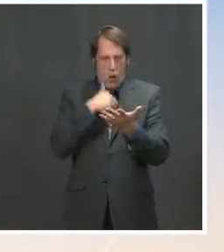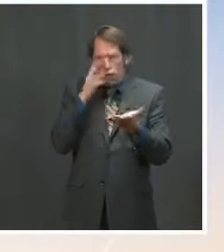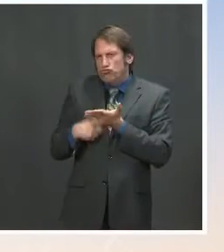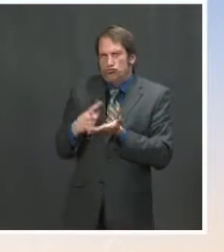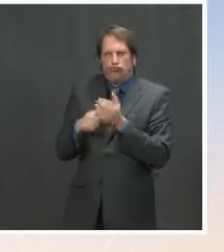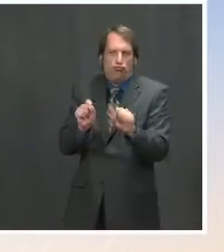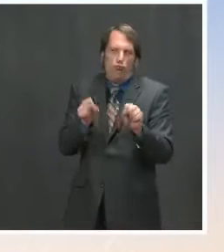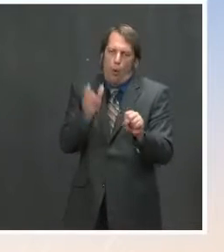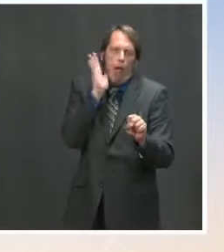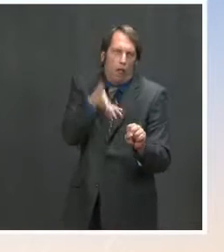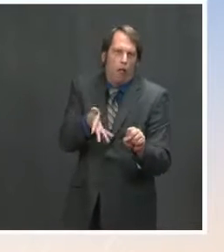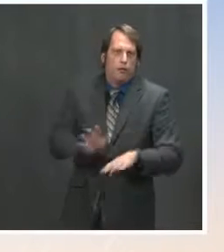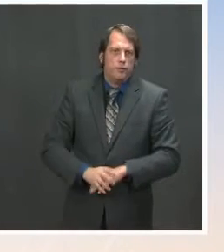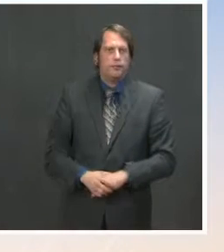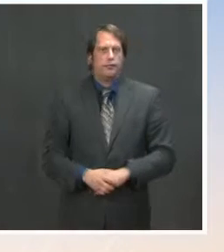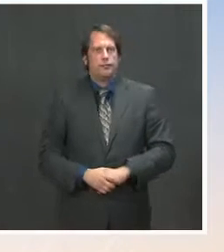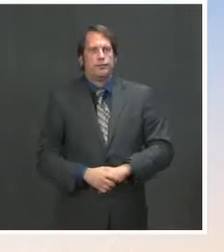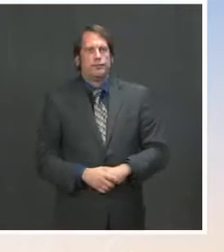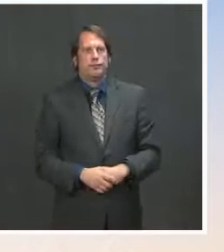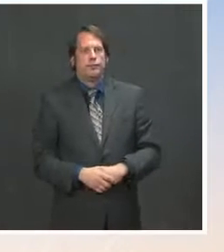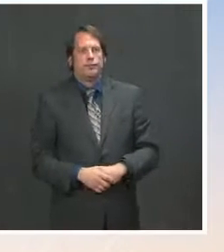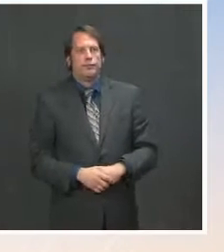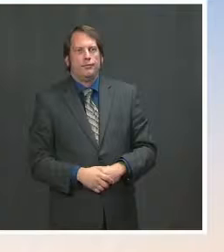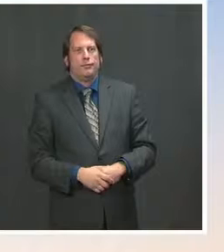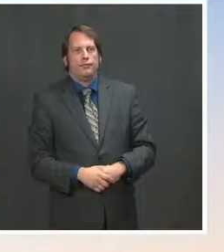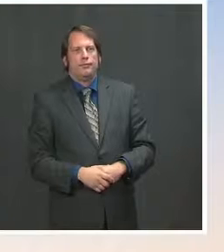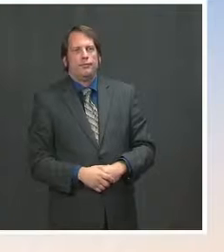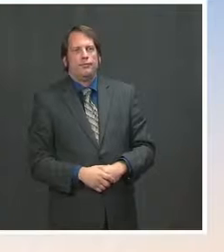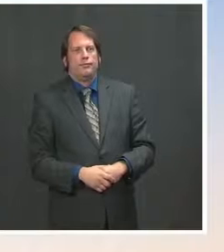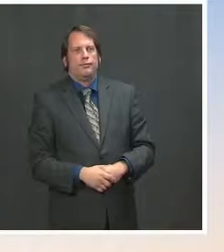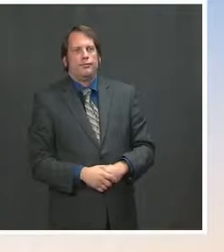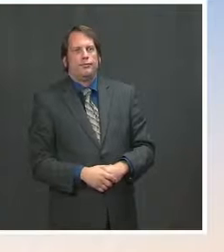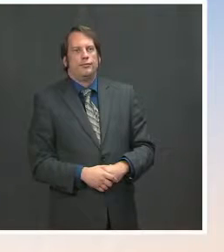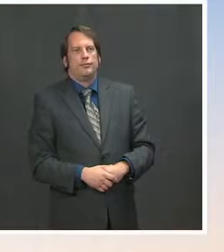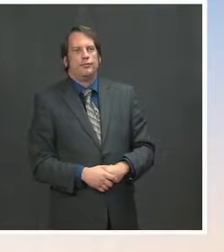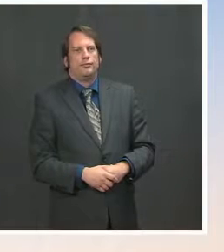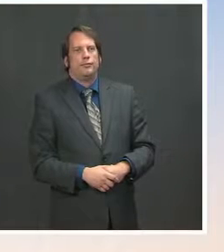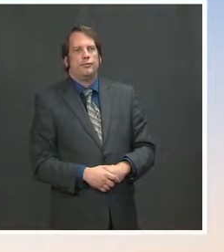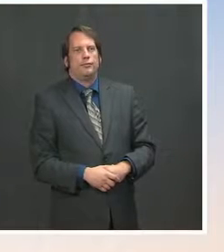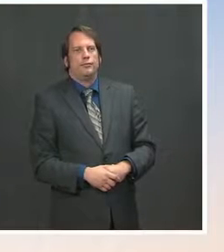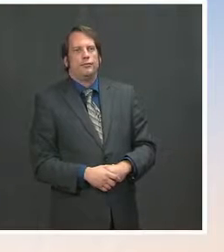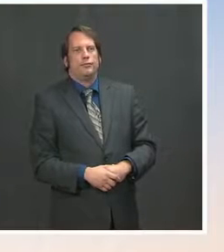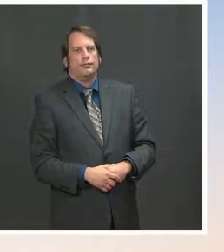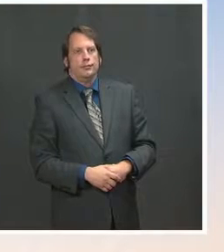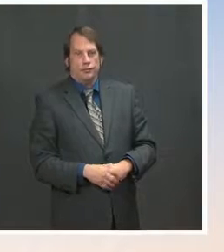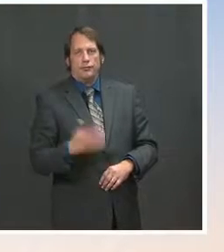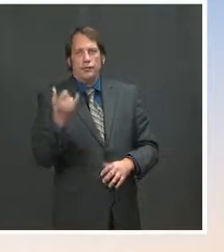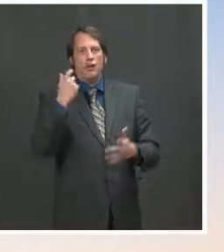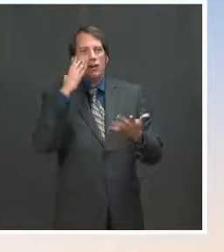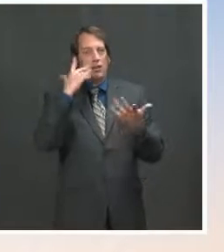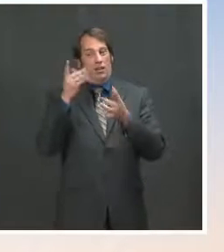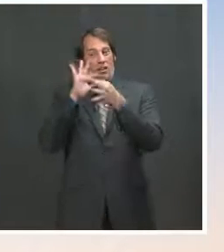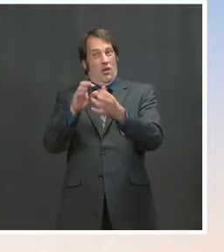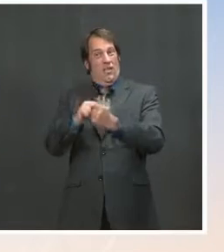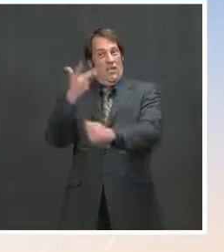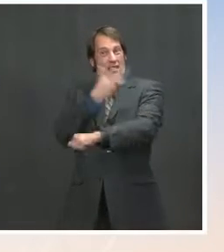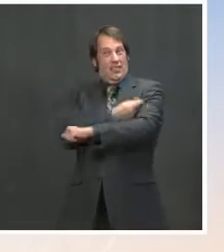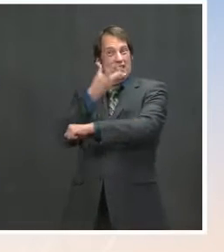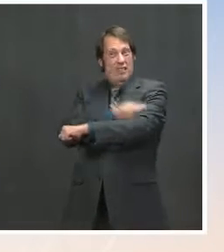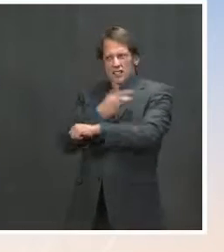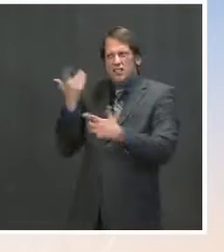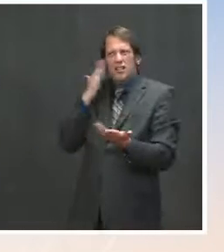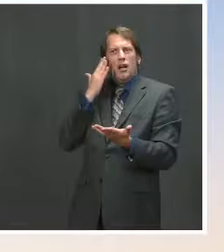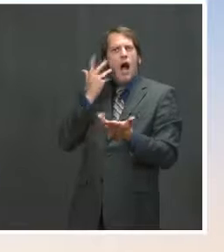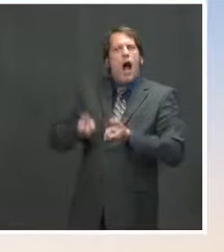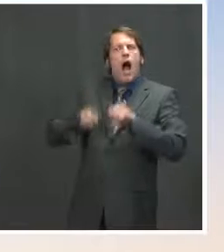facing a critical shortage of raw materials necessary to make vaccines, and officials there are urging U.S. to lift the U.S. embargo of exporting those